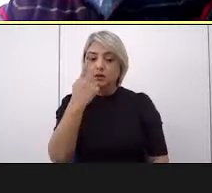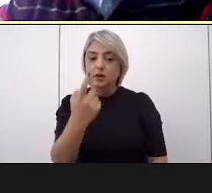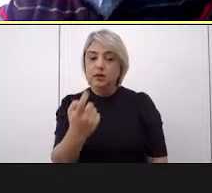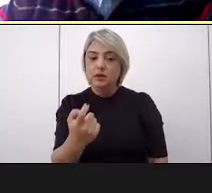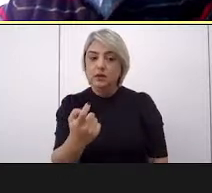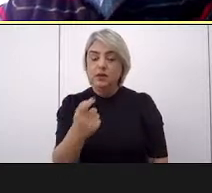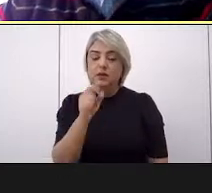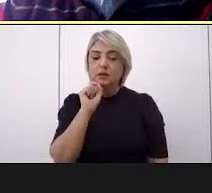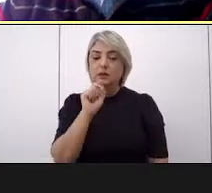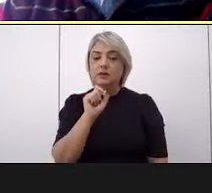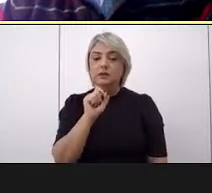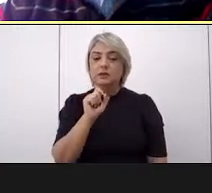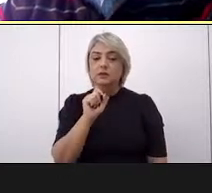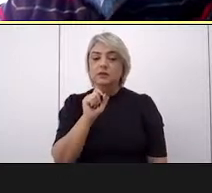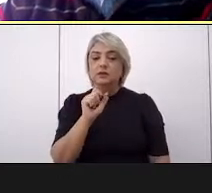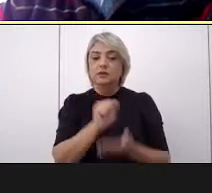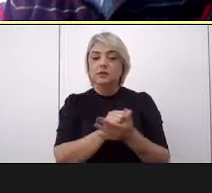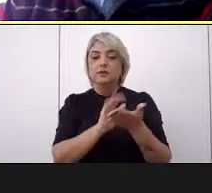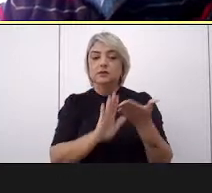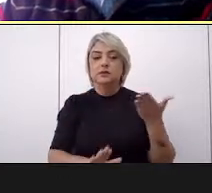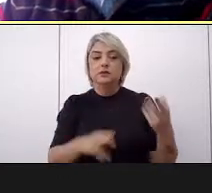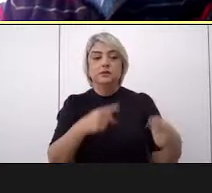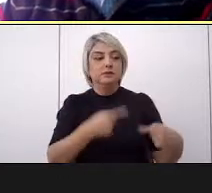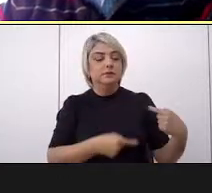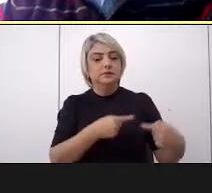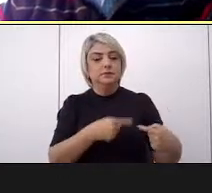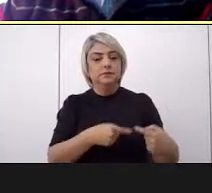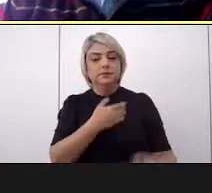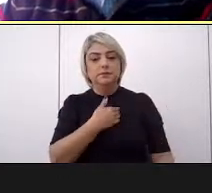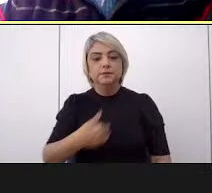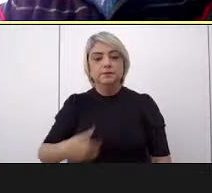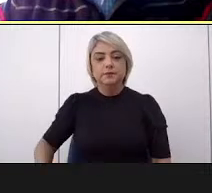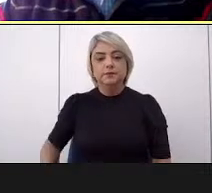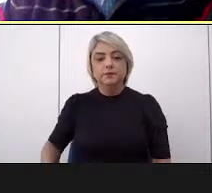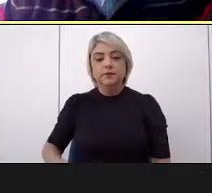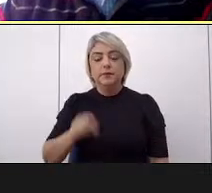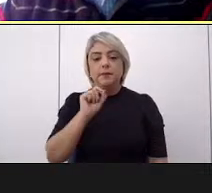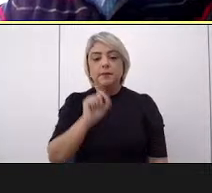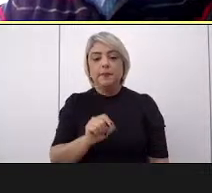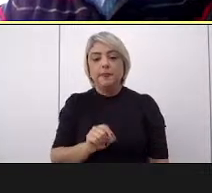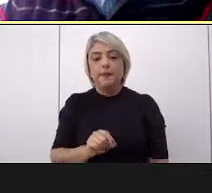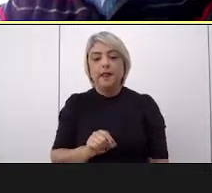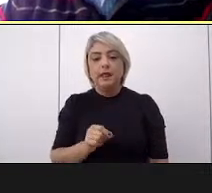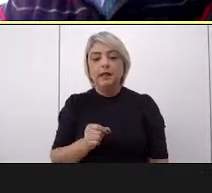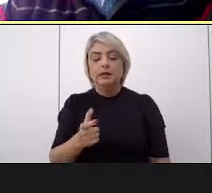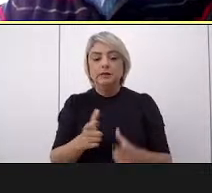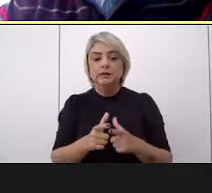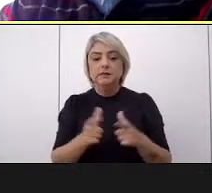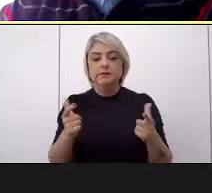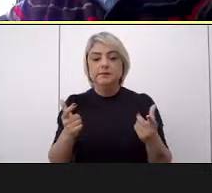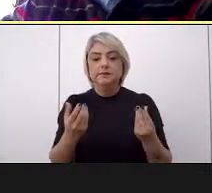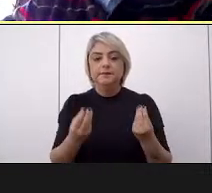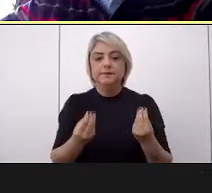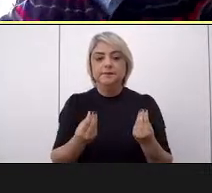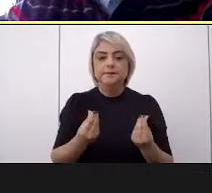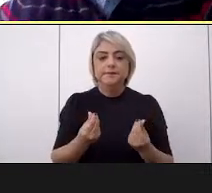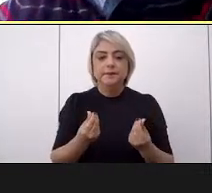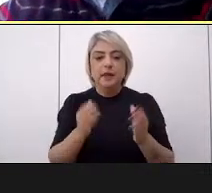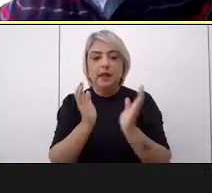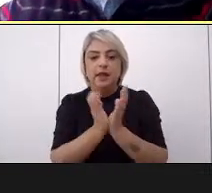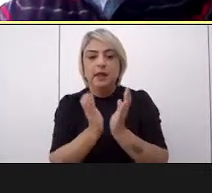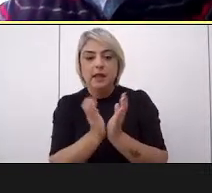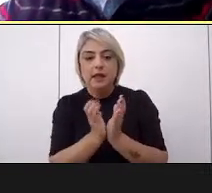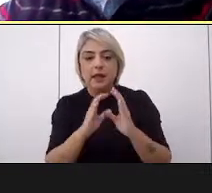action. An important stream of research on this issue developed in this time. These